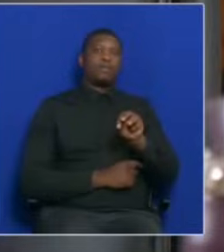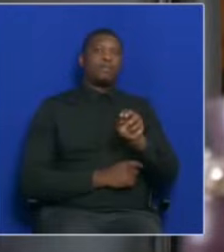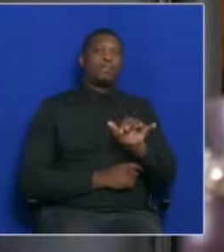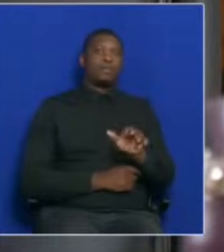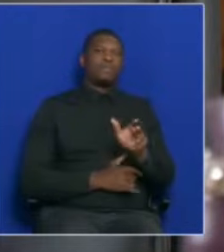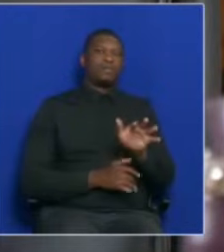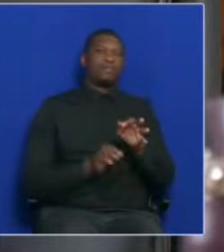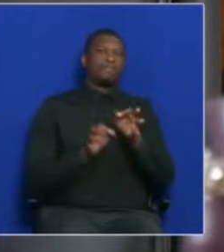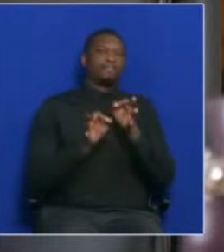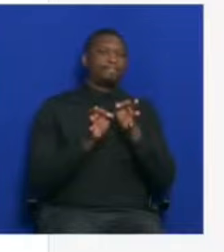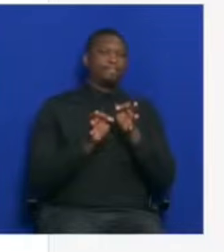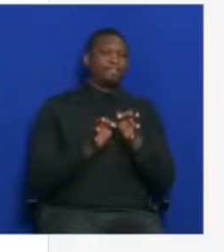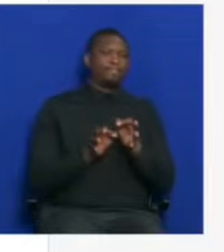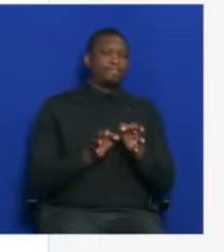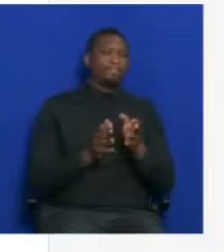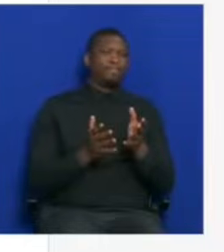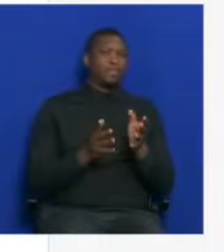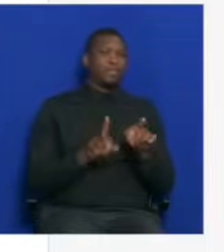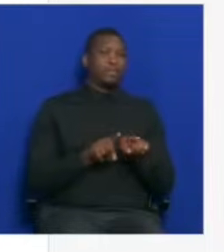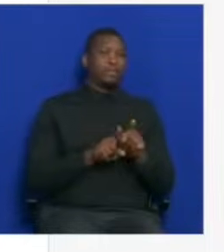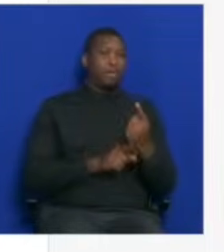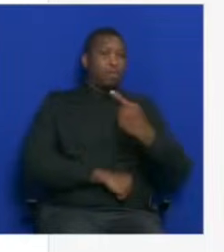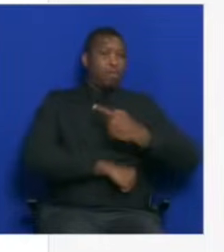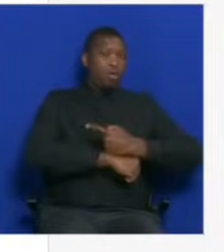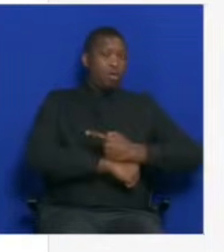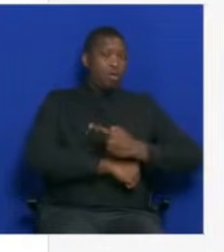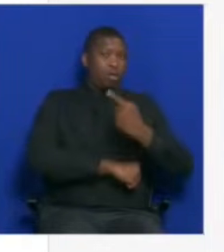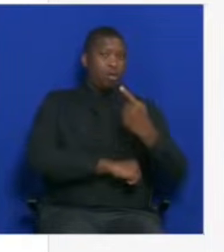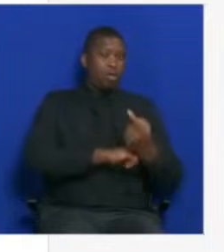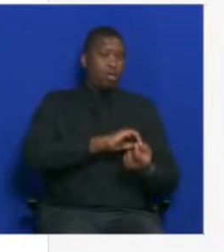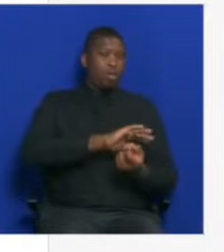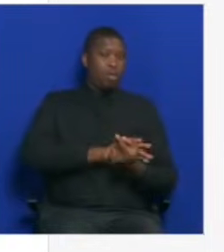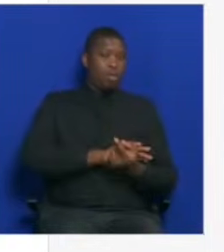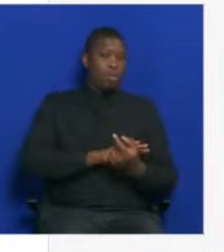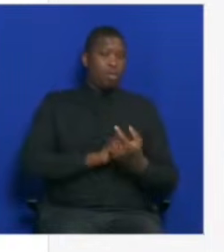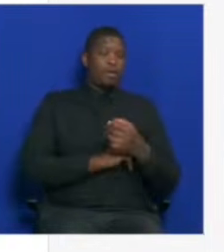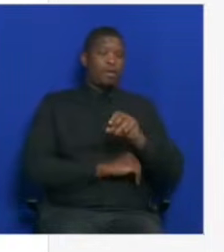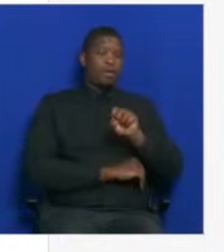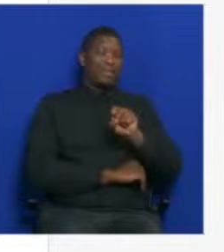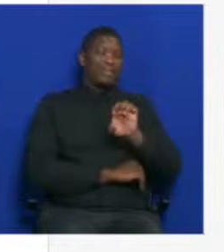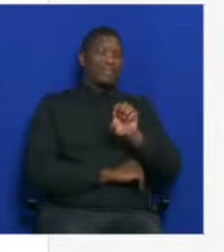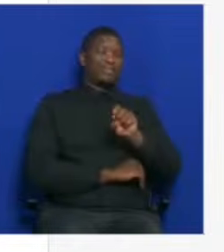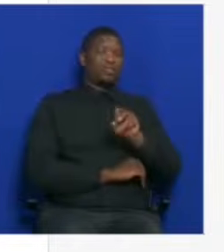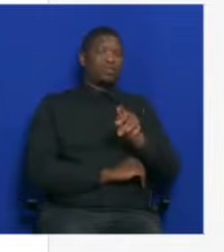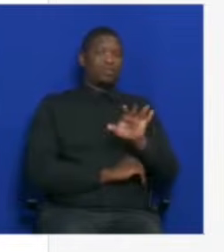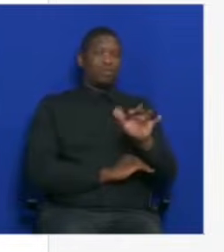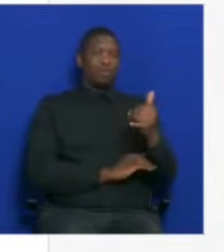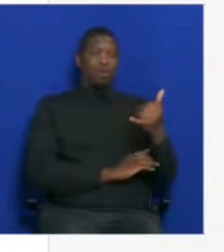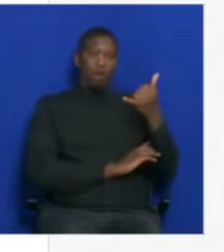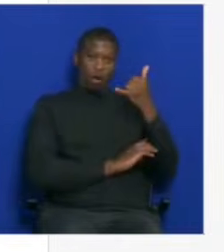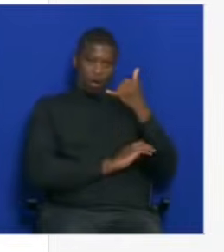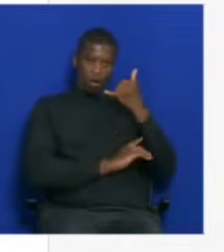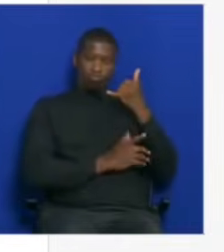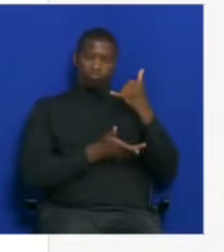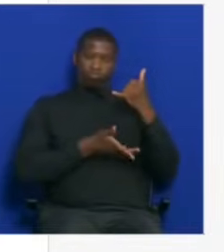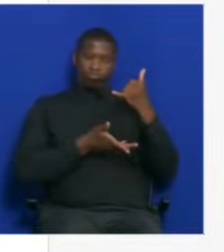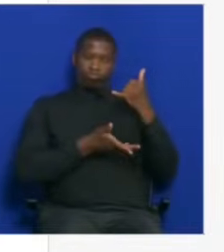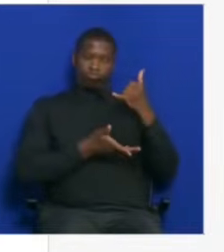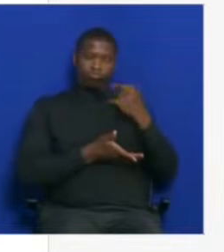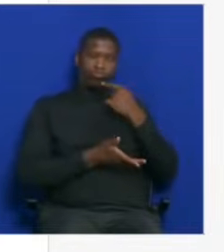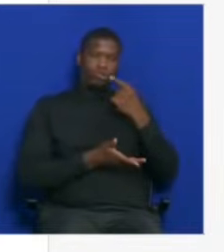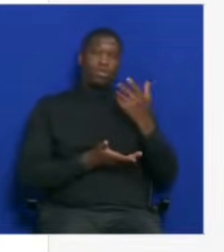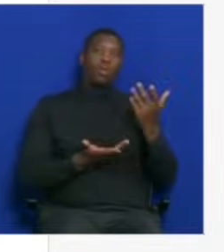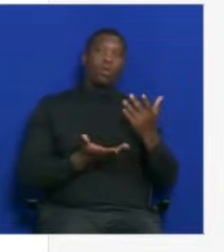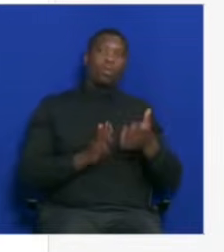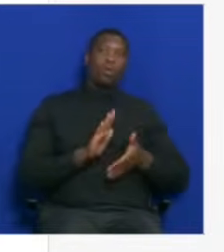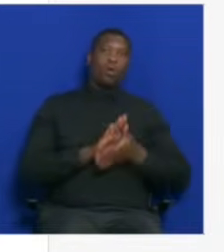on the same day, Sesoko contacted me telephonically indicating that he was on his way to the office and